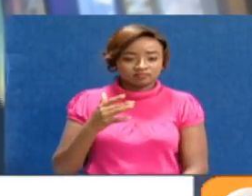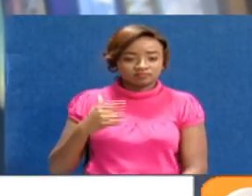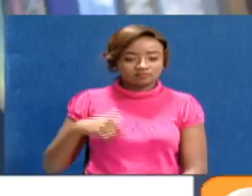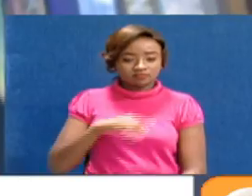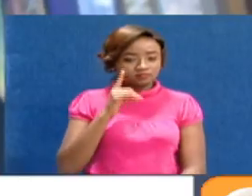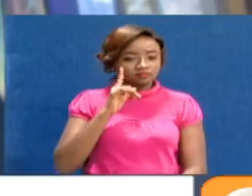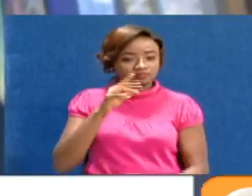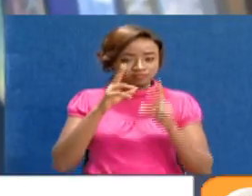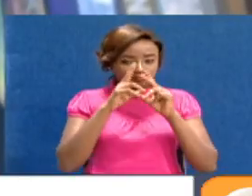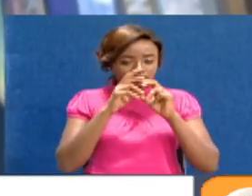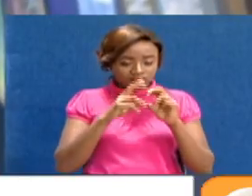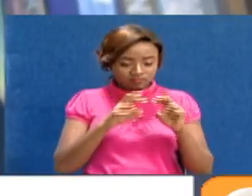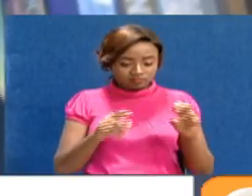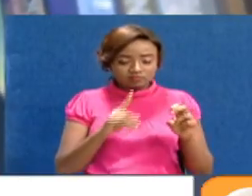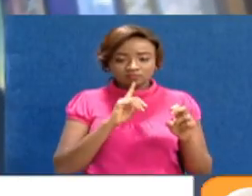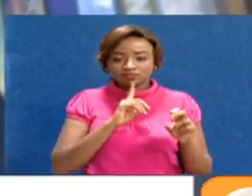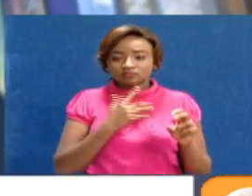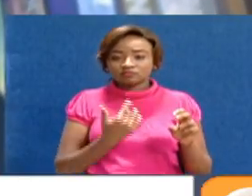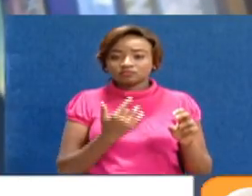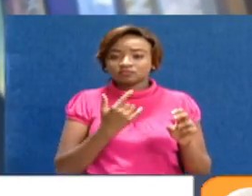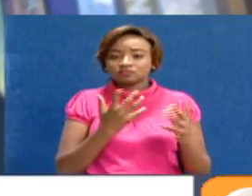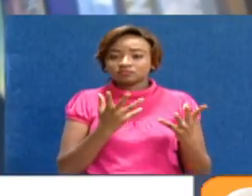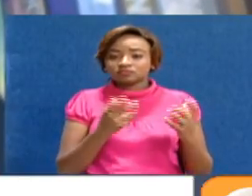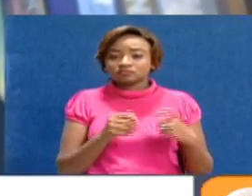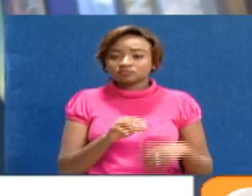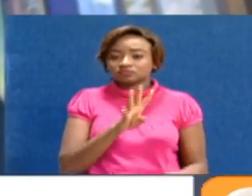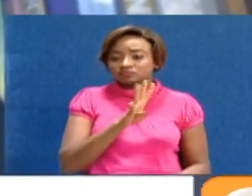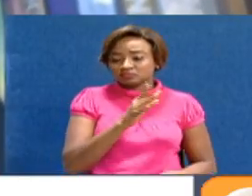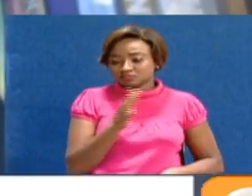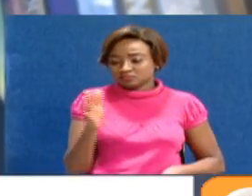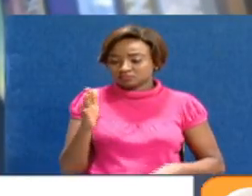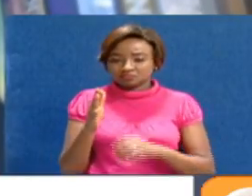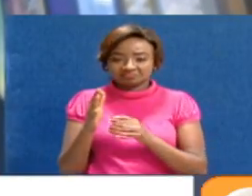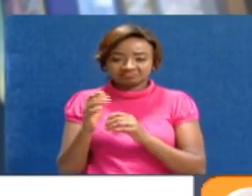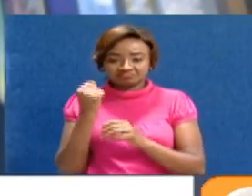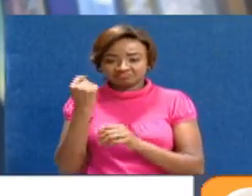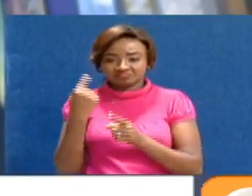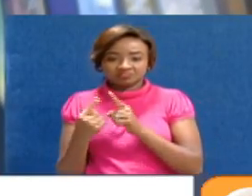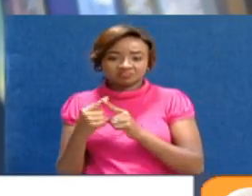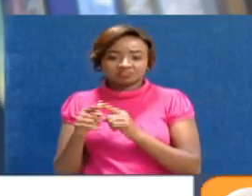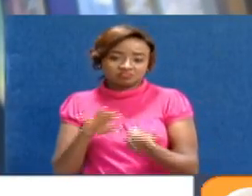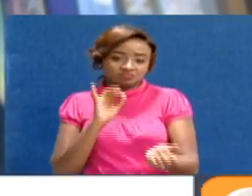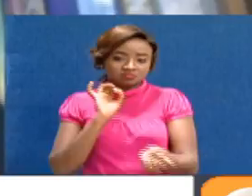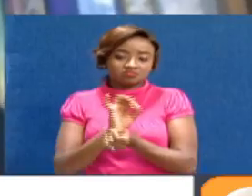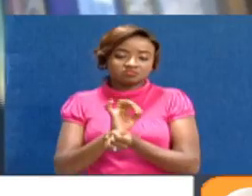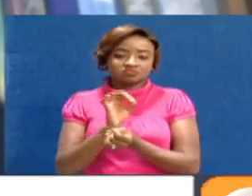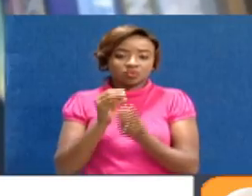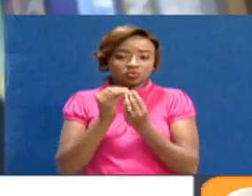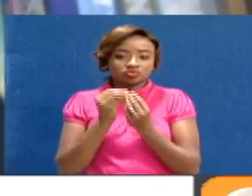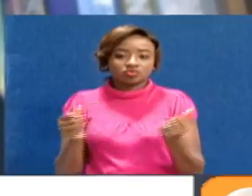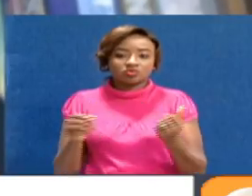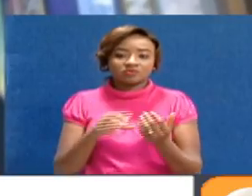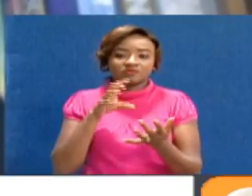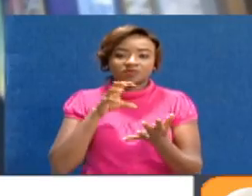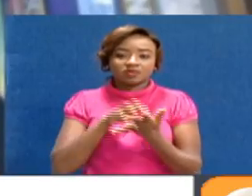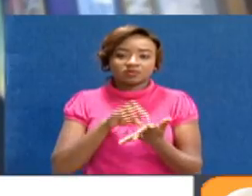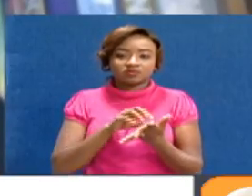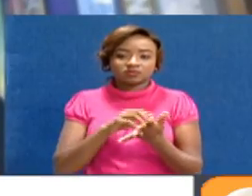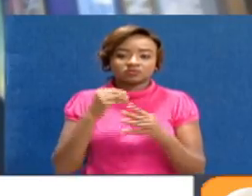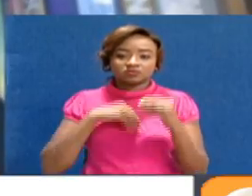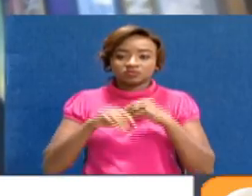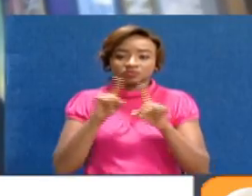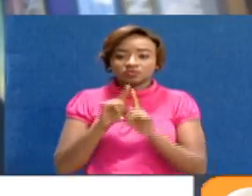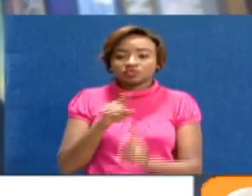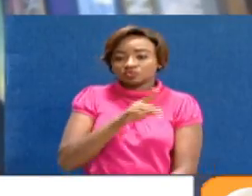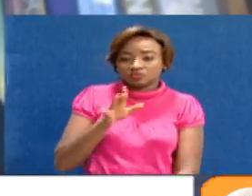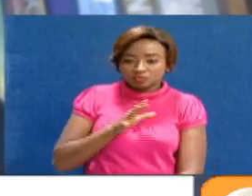research, it takes about 4 to 5 years to prosecute a corruption case. This is way too long. And you've heard what